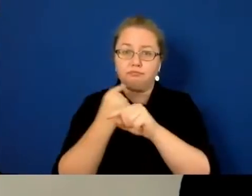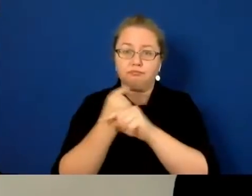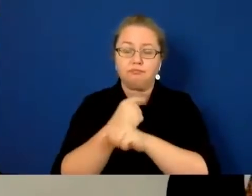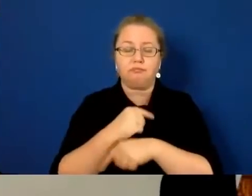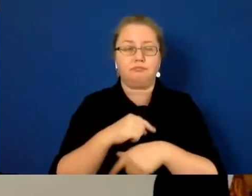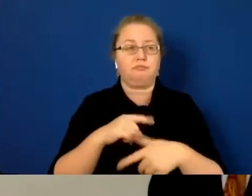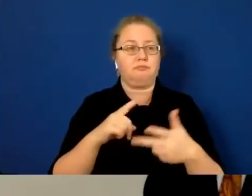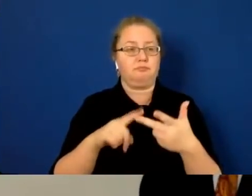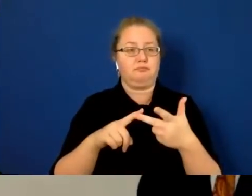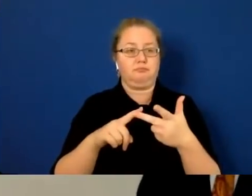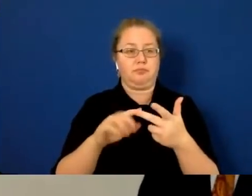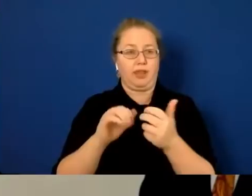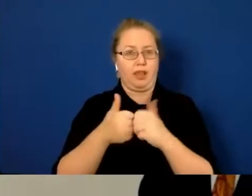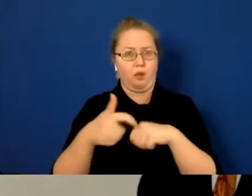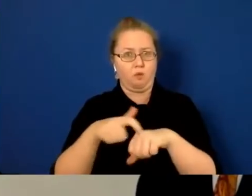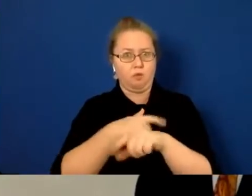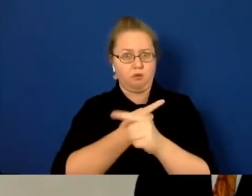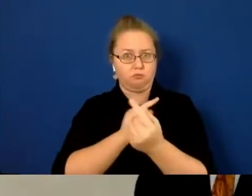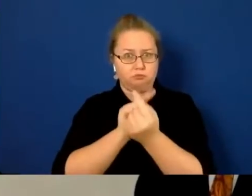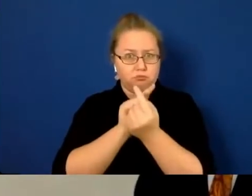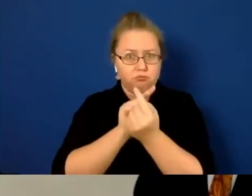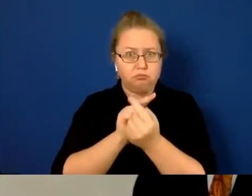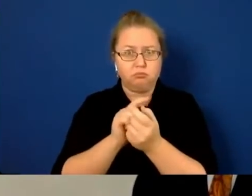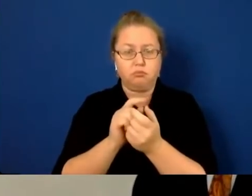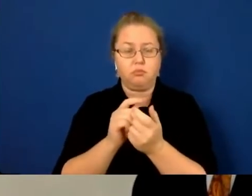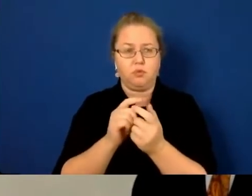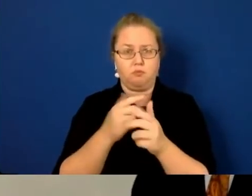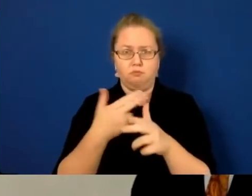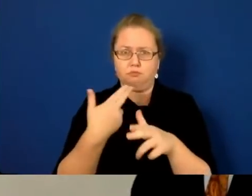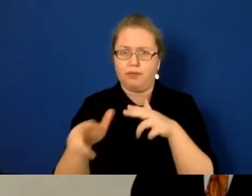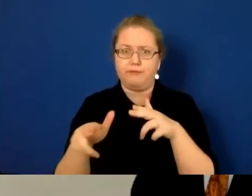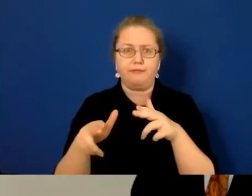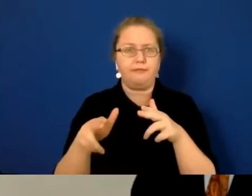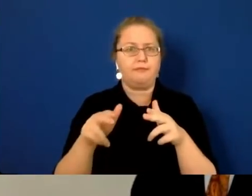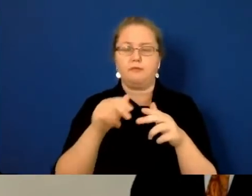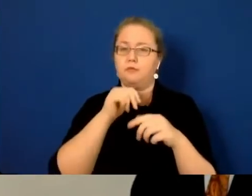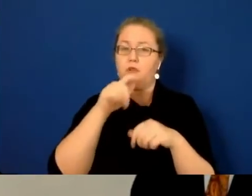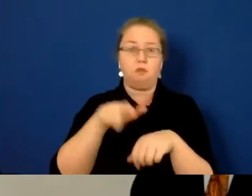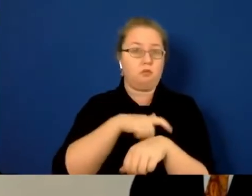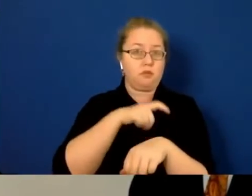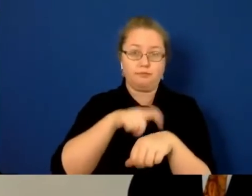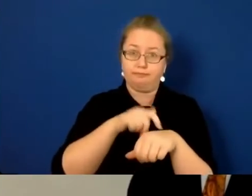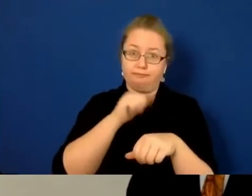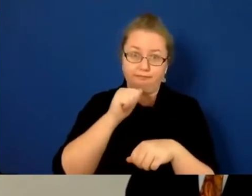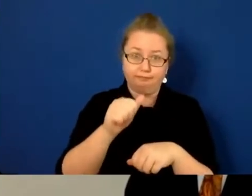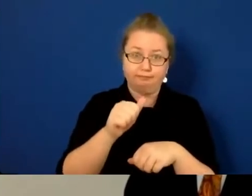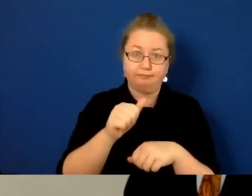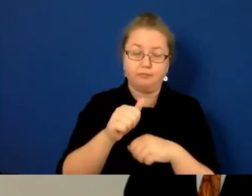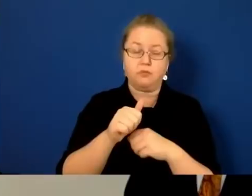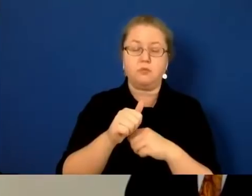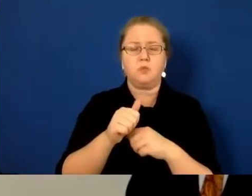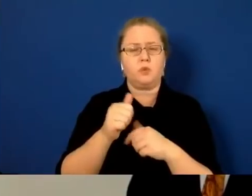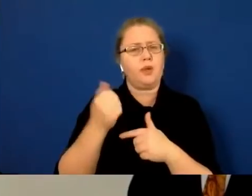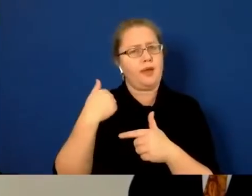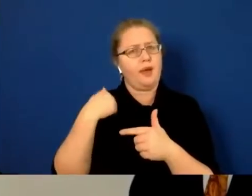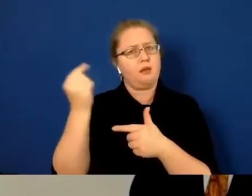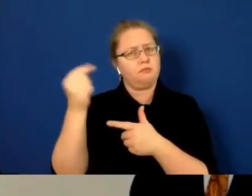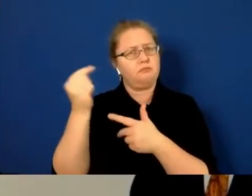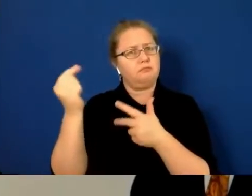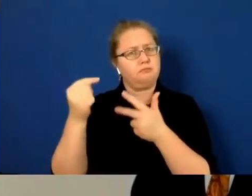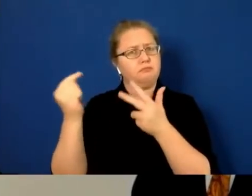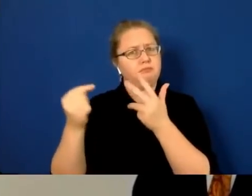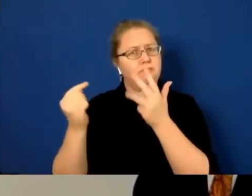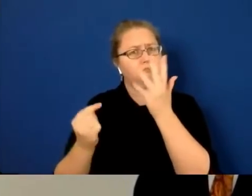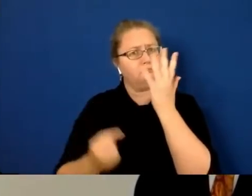follow the similar guidance that we are providing to everybody in British Columbia, which means you need to have your layers